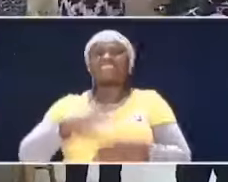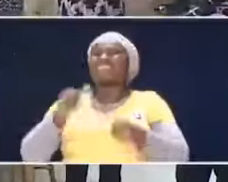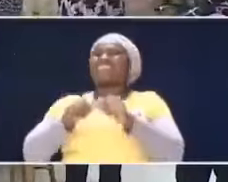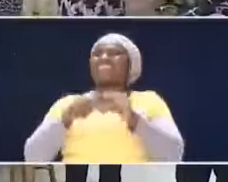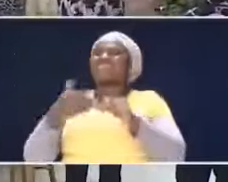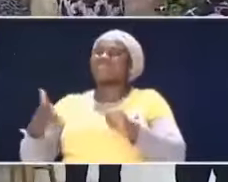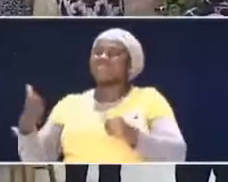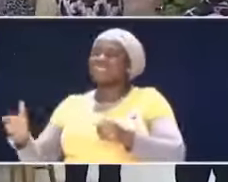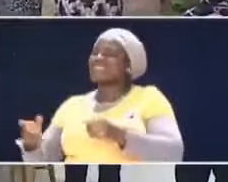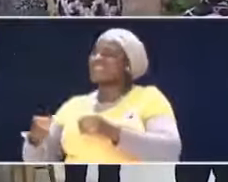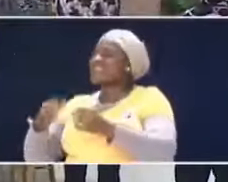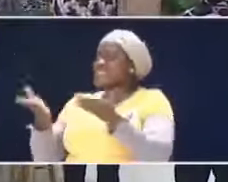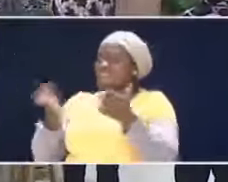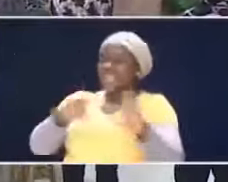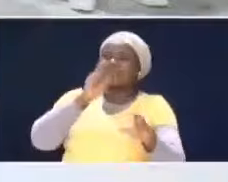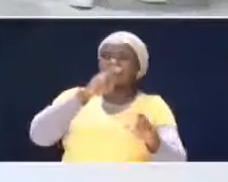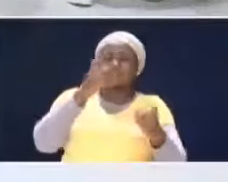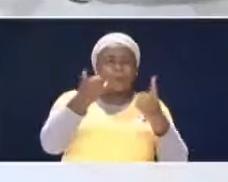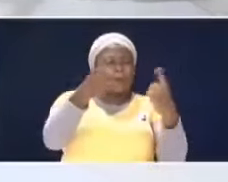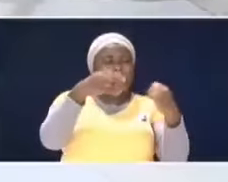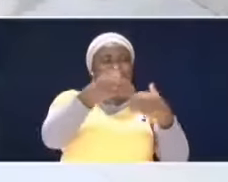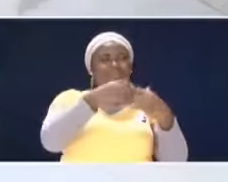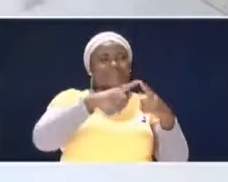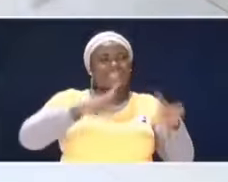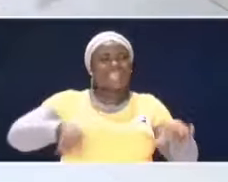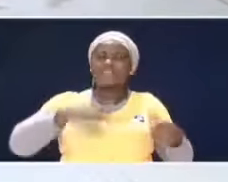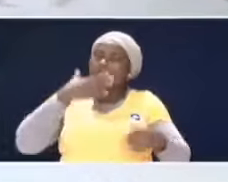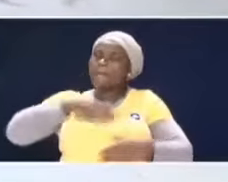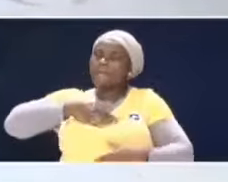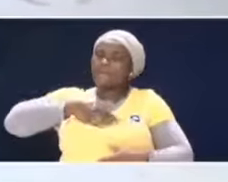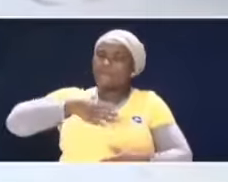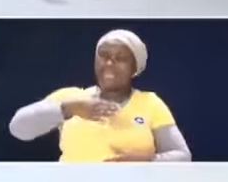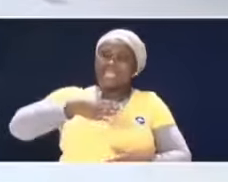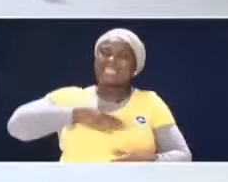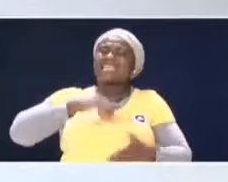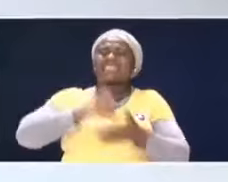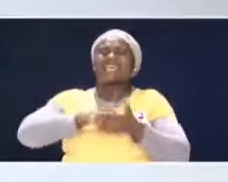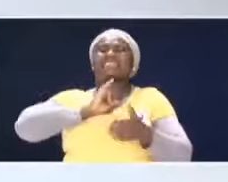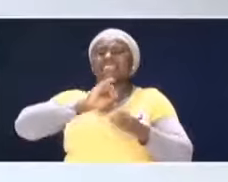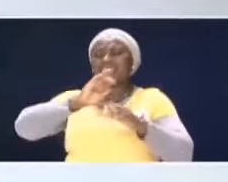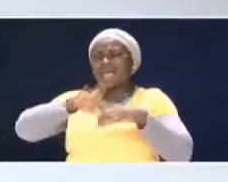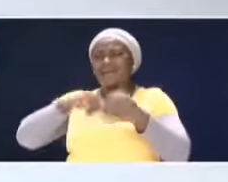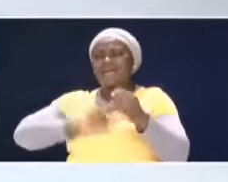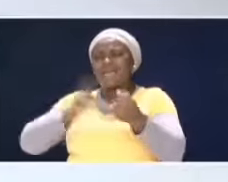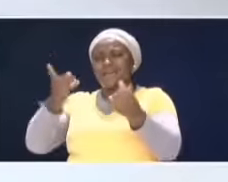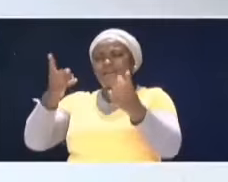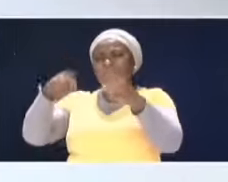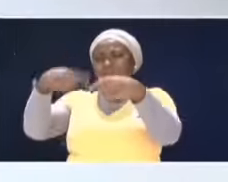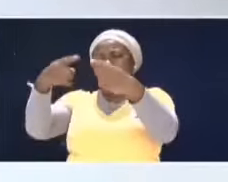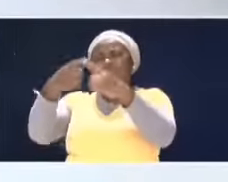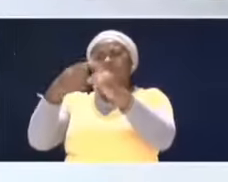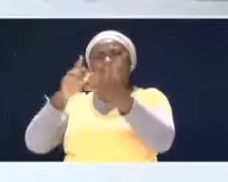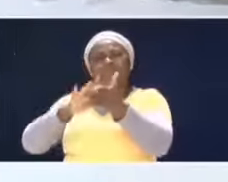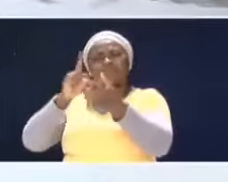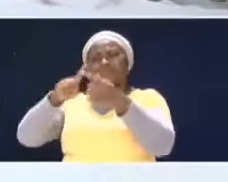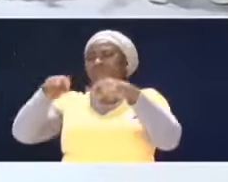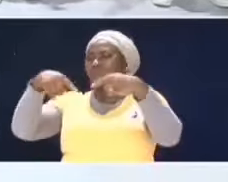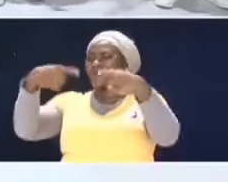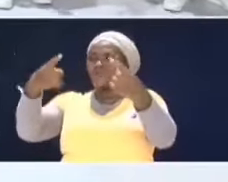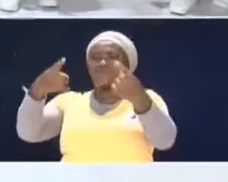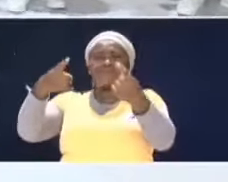everything dead must come back to life. That's how I go from glory to glory.